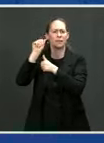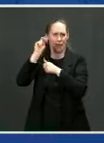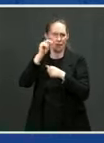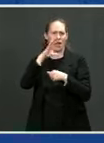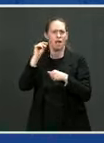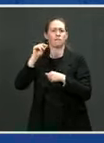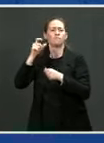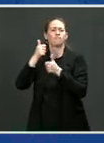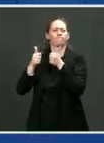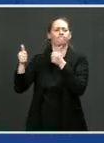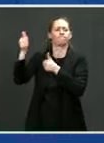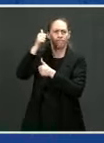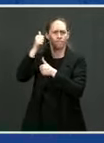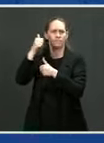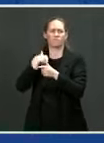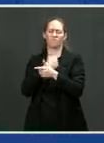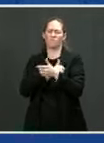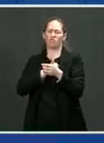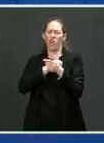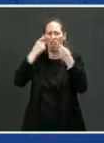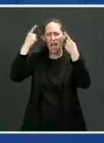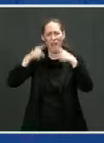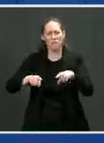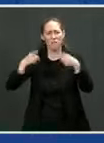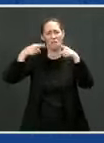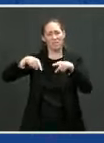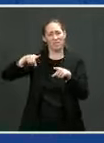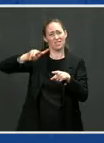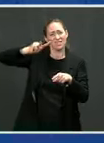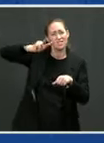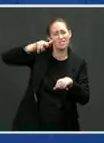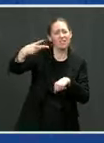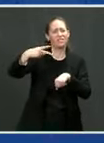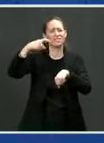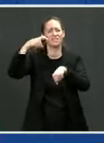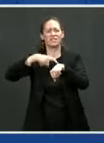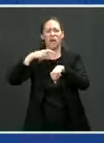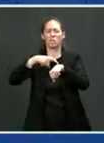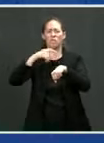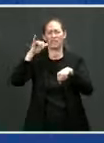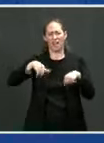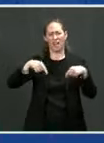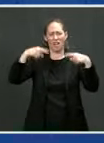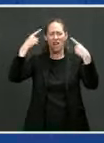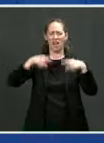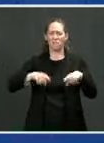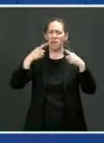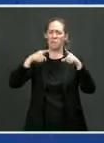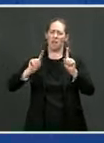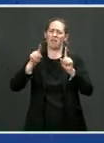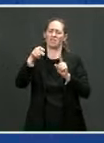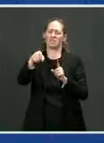second time in 2 months we have such a ceremony. And,